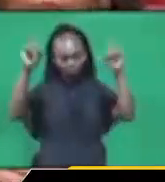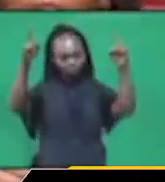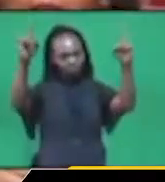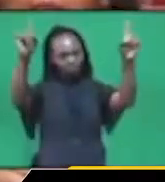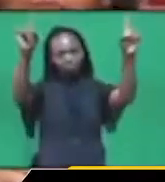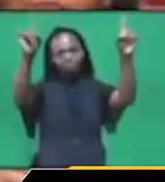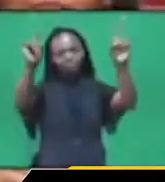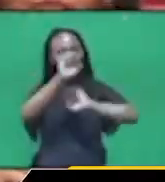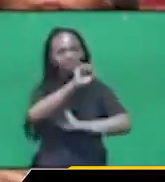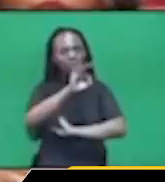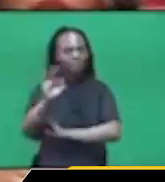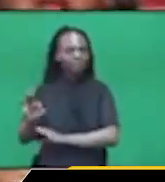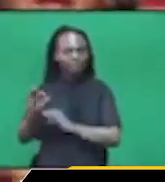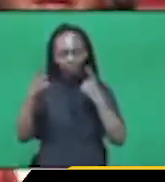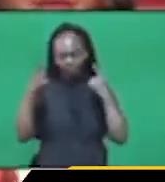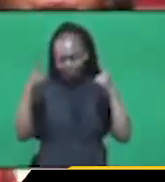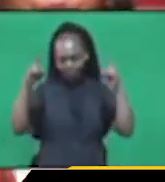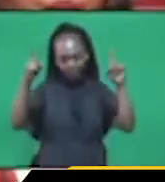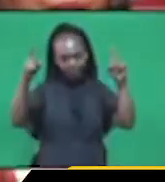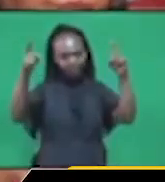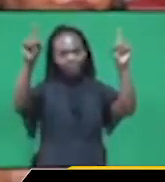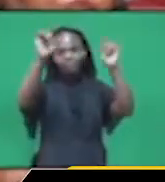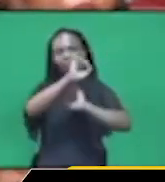rule, EFF, I rule.